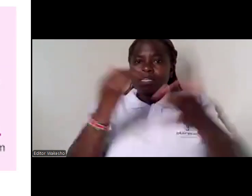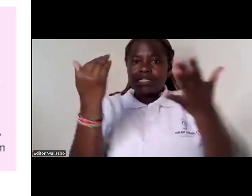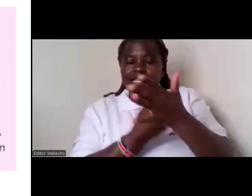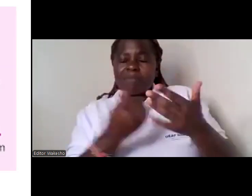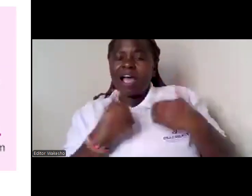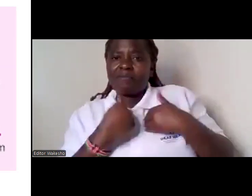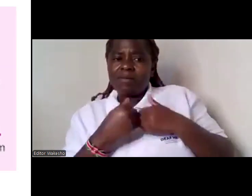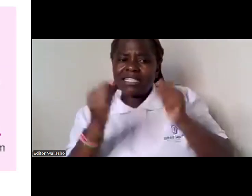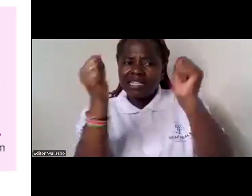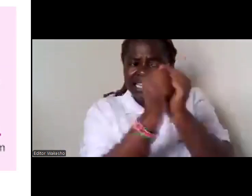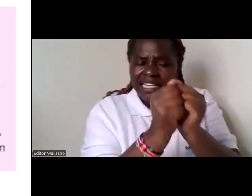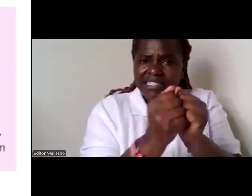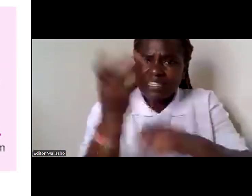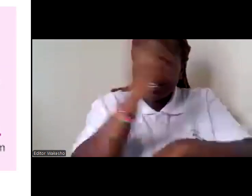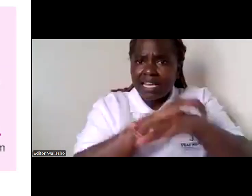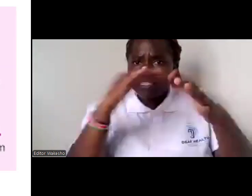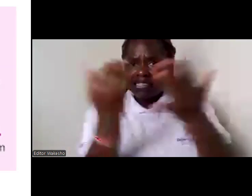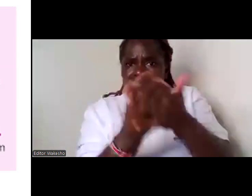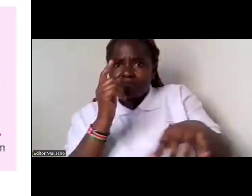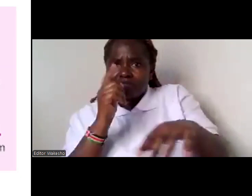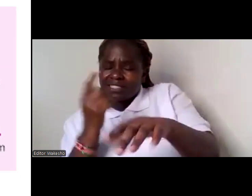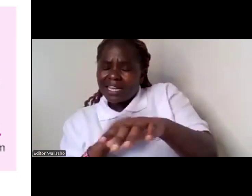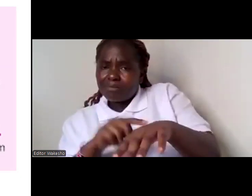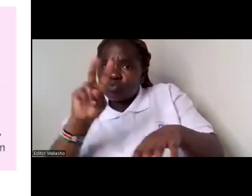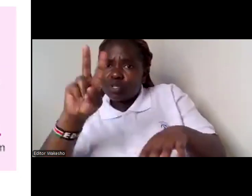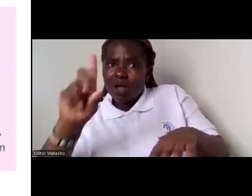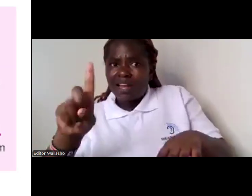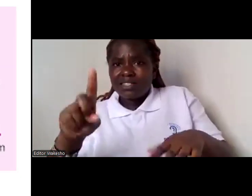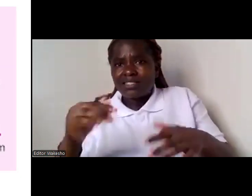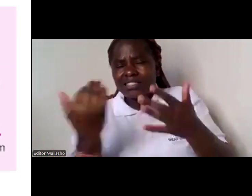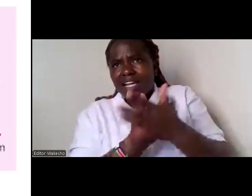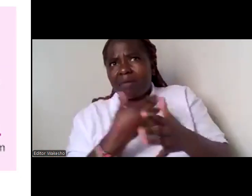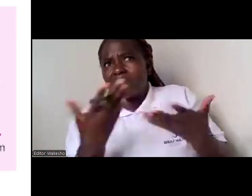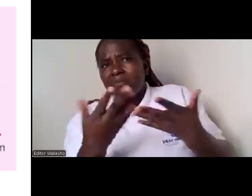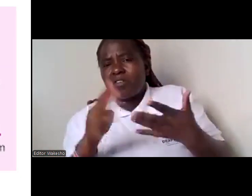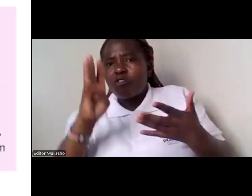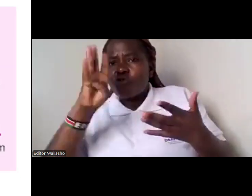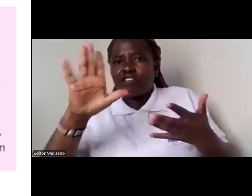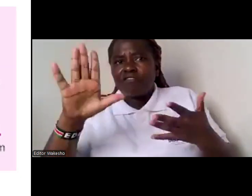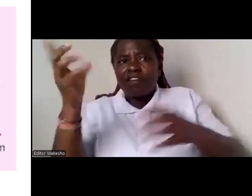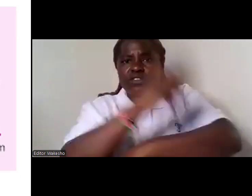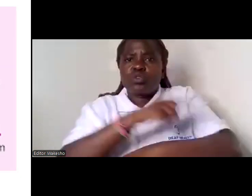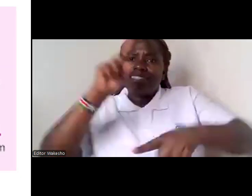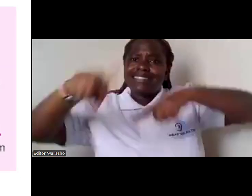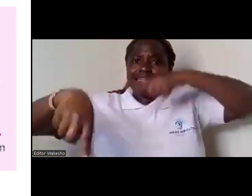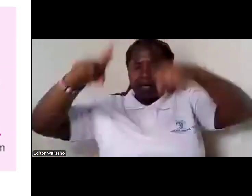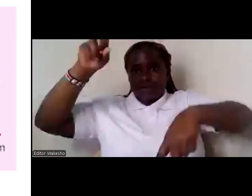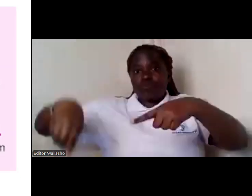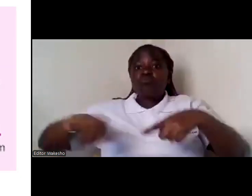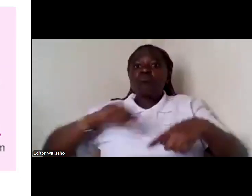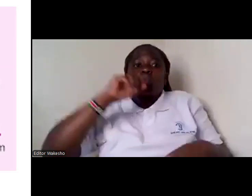10 days, some people after 21 days, some people even have periods after 45 days. All those